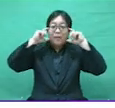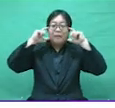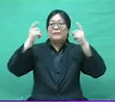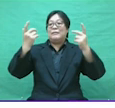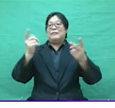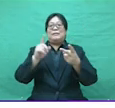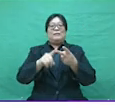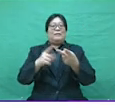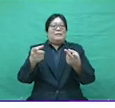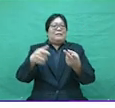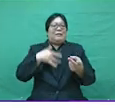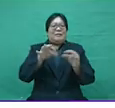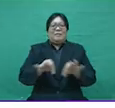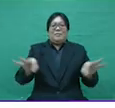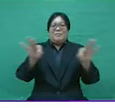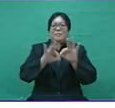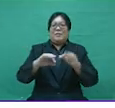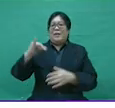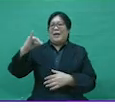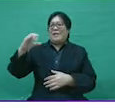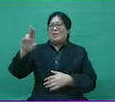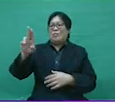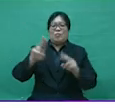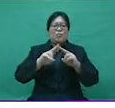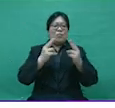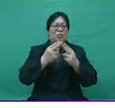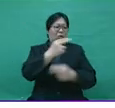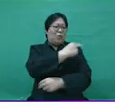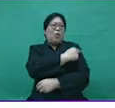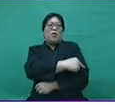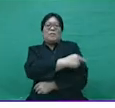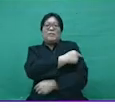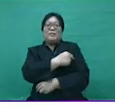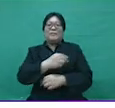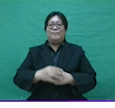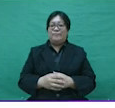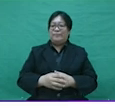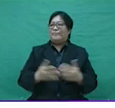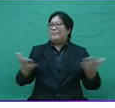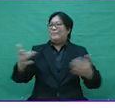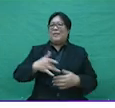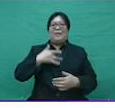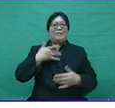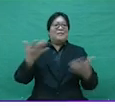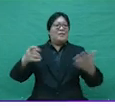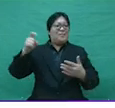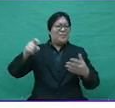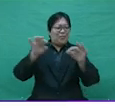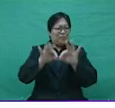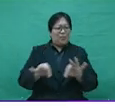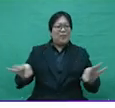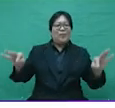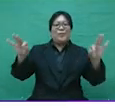you realize the importance of ICU units in the hospitals. Suddenly you realize